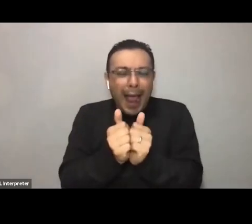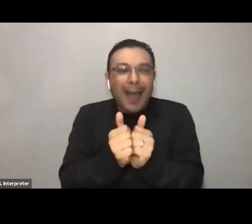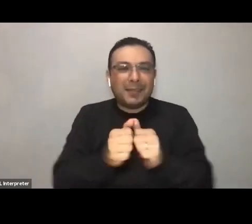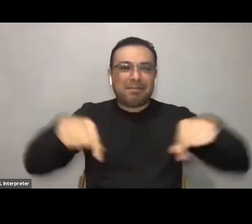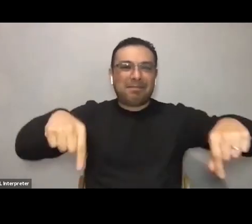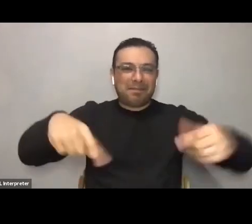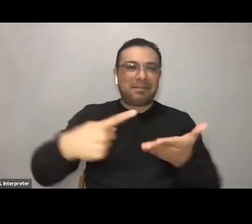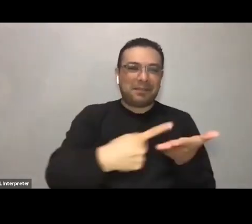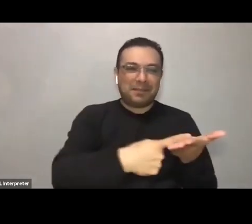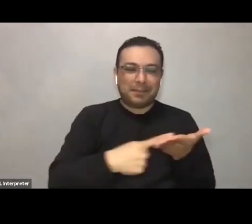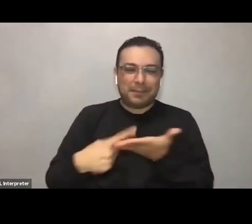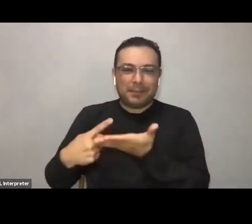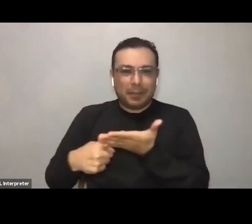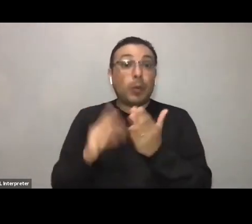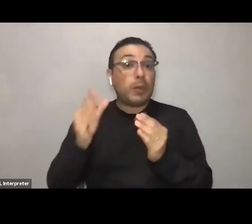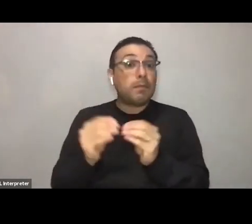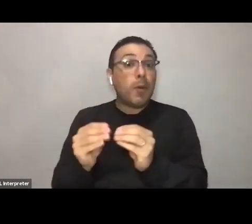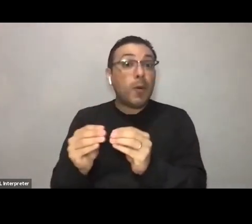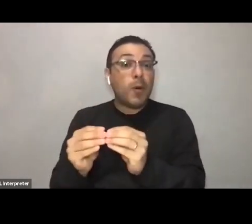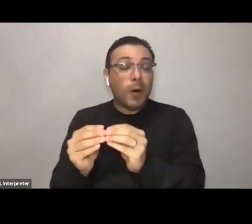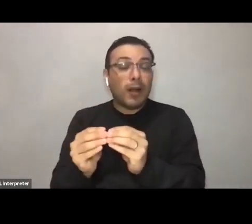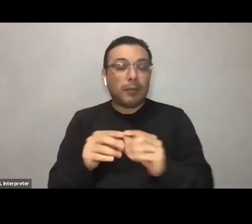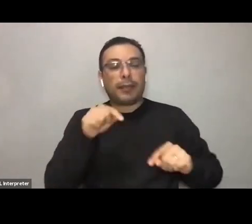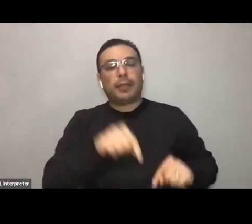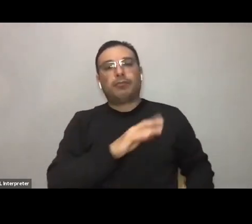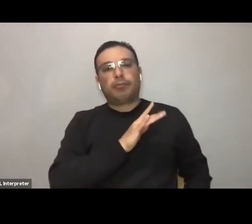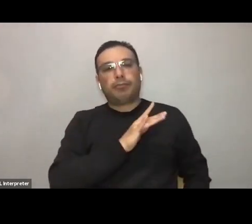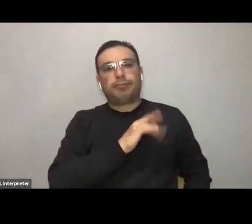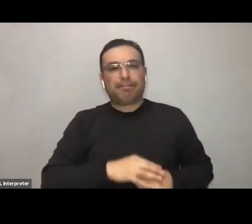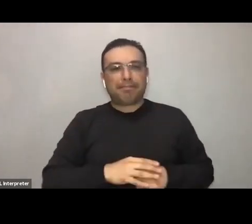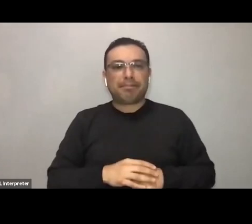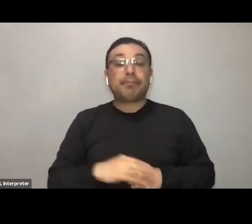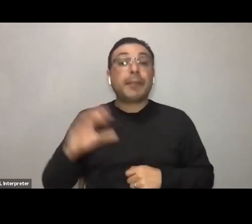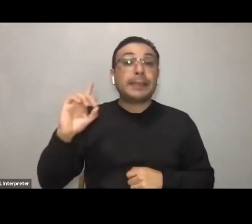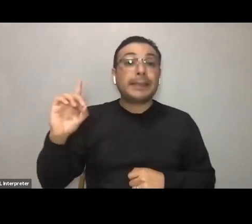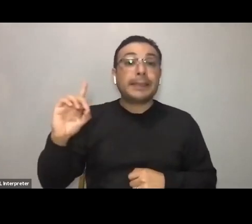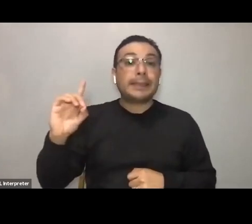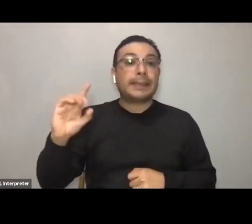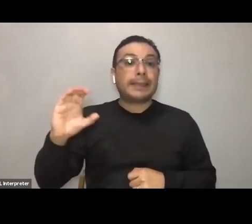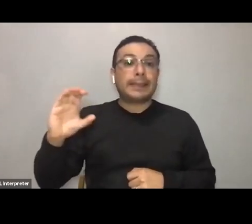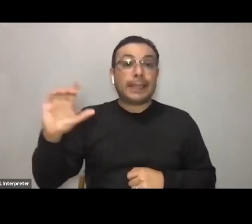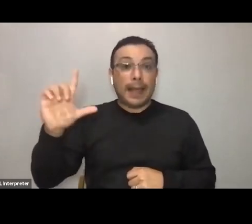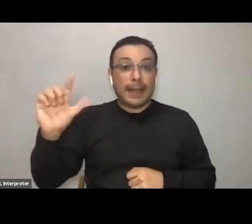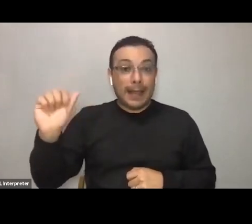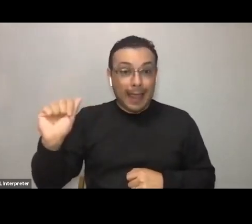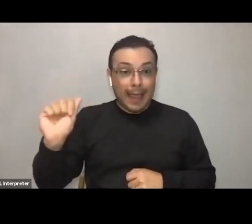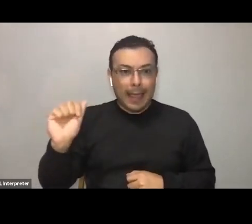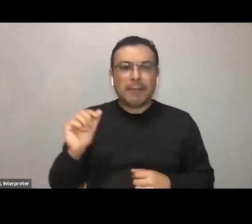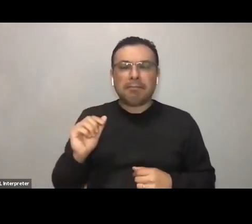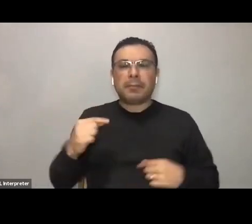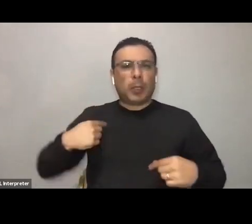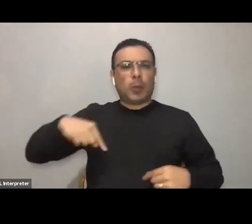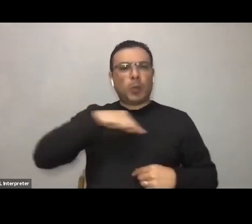excited to have this one with you. DCLA, we would like to take a moment to let all attendees know a few things.